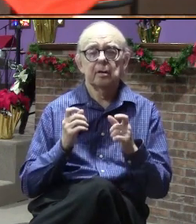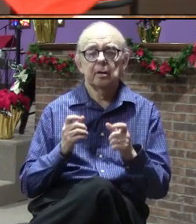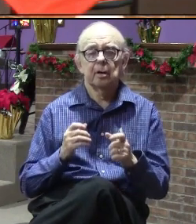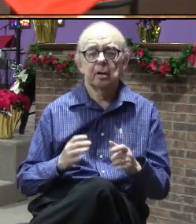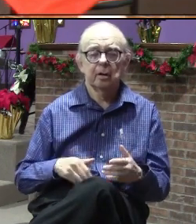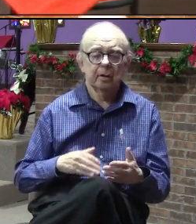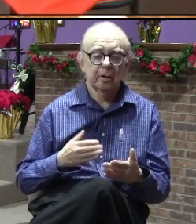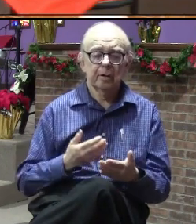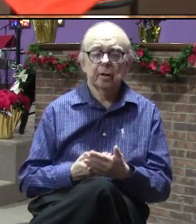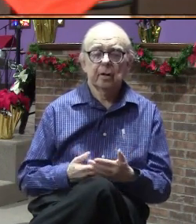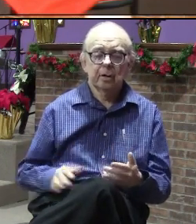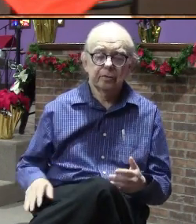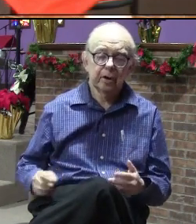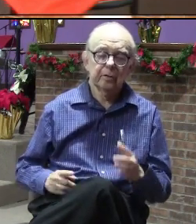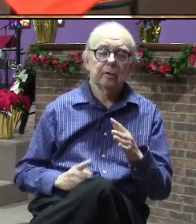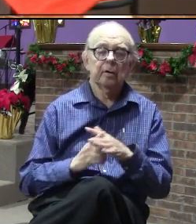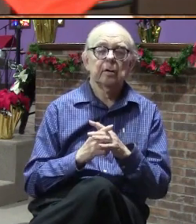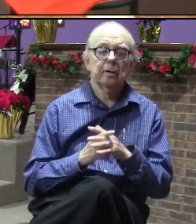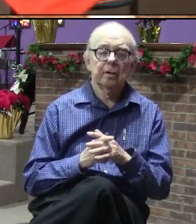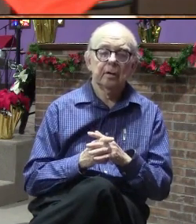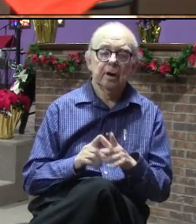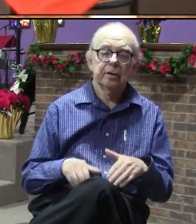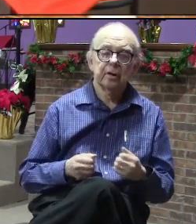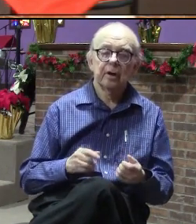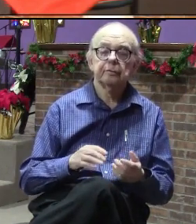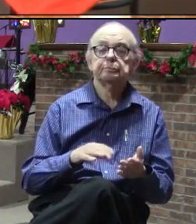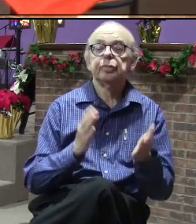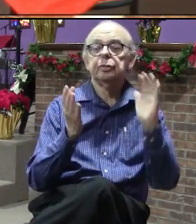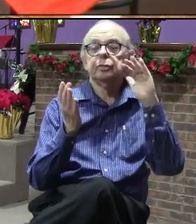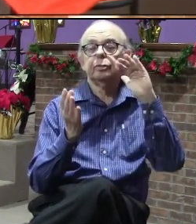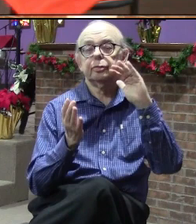child comes along and your whole life is just turned upside down.